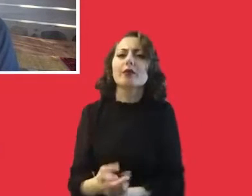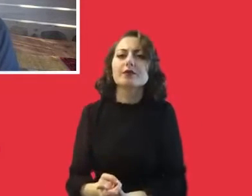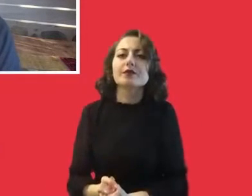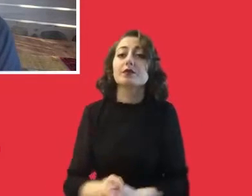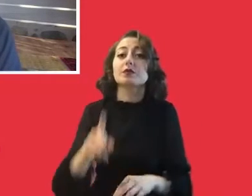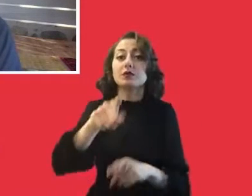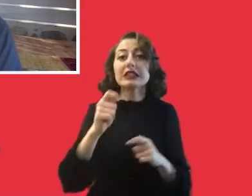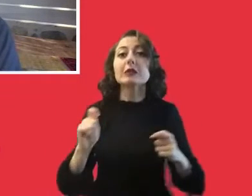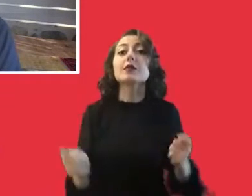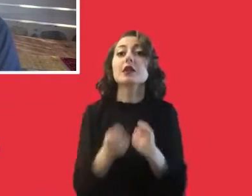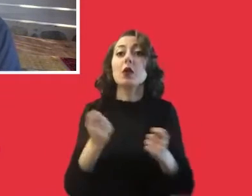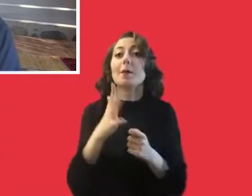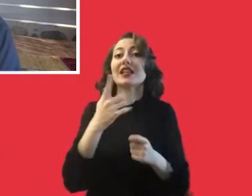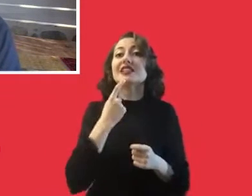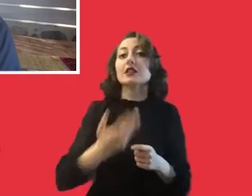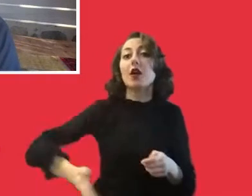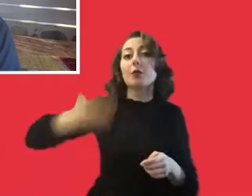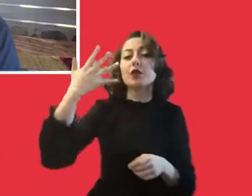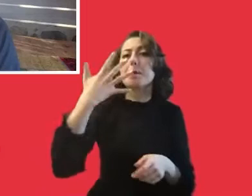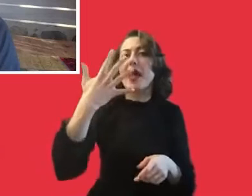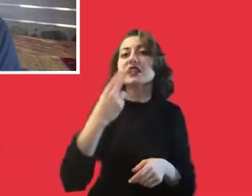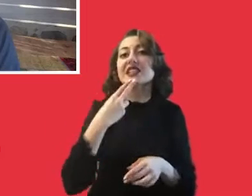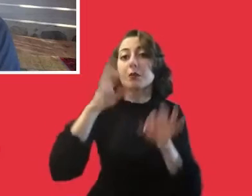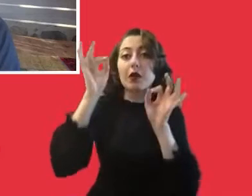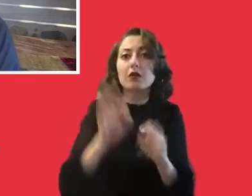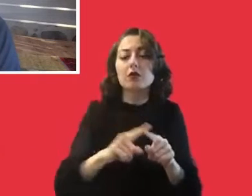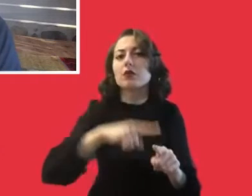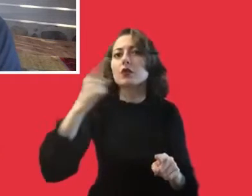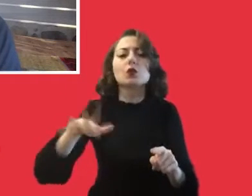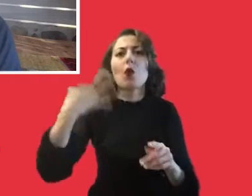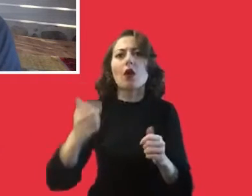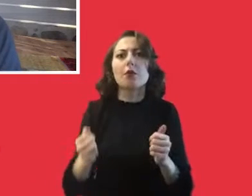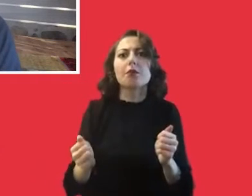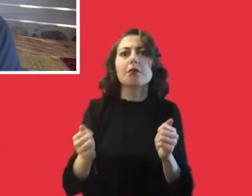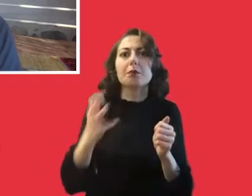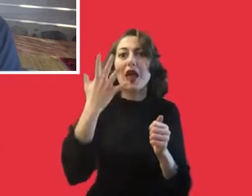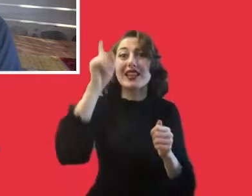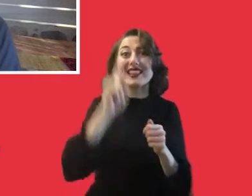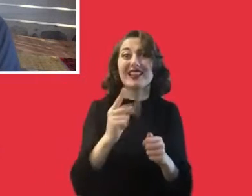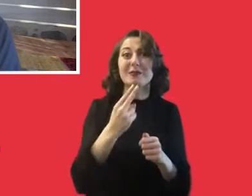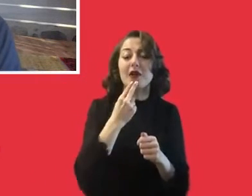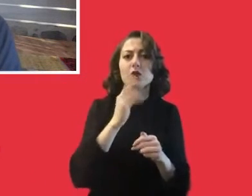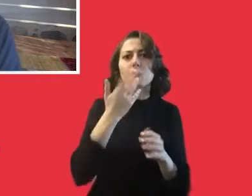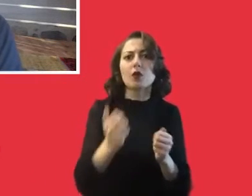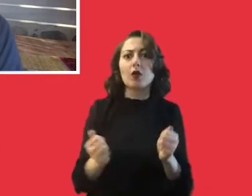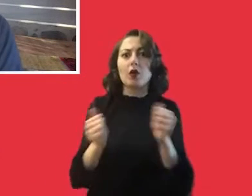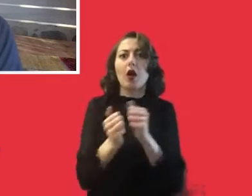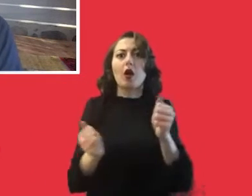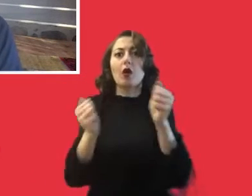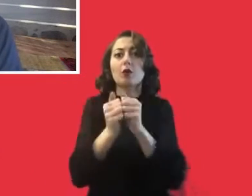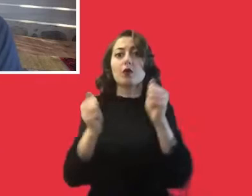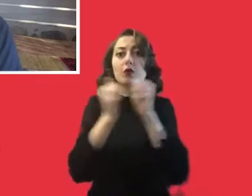And we started 5 years ago with 5 women, and it's really doubled, tripled, and because the